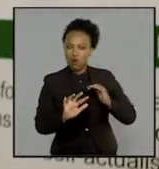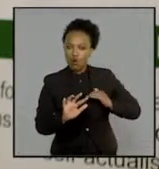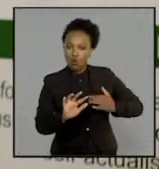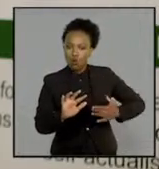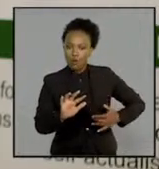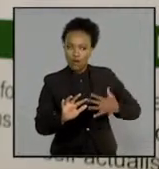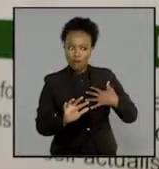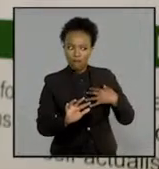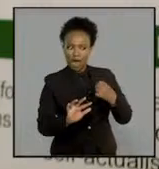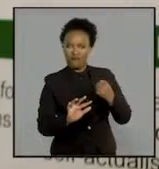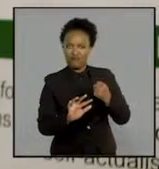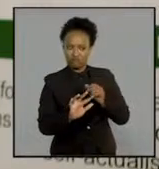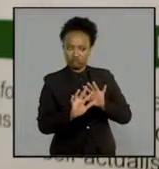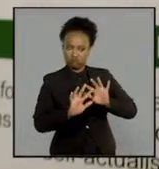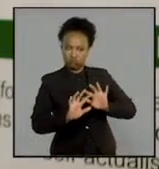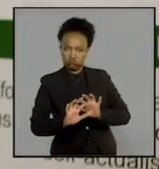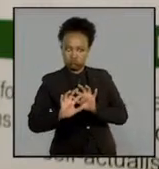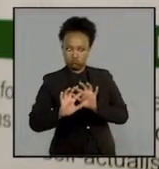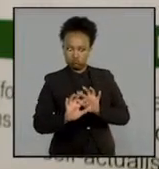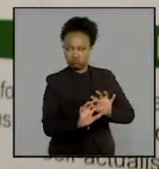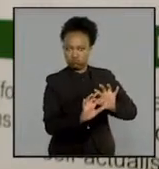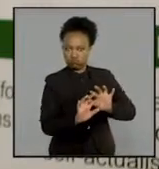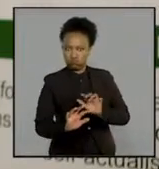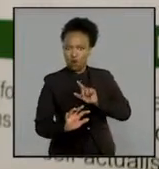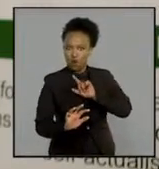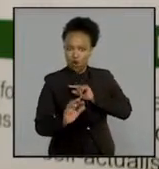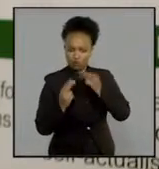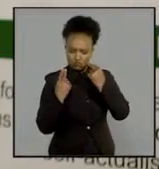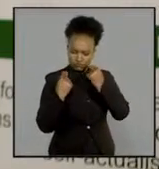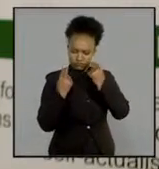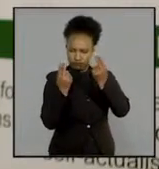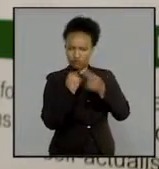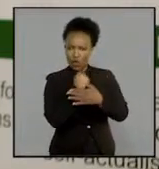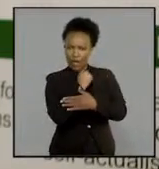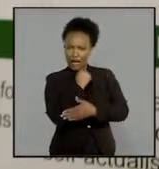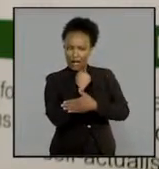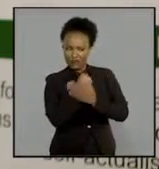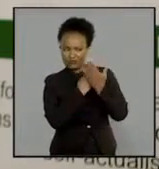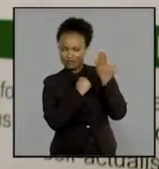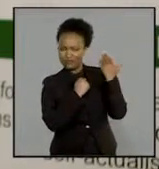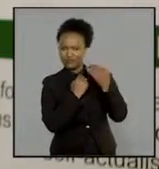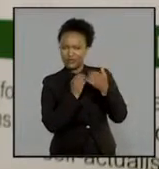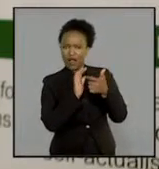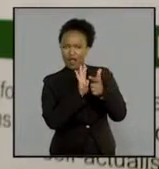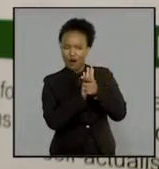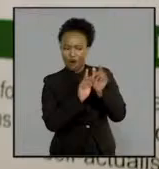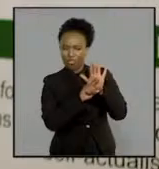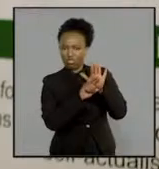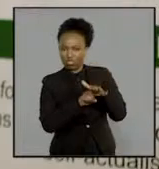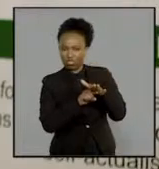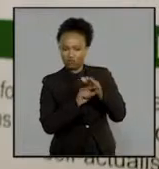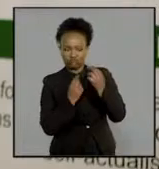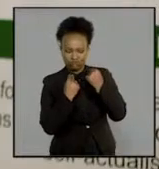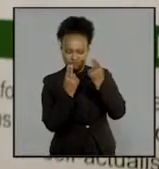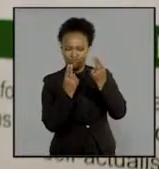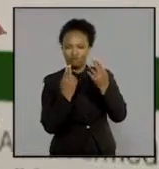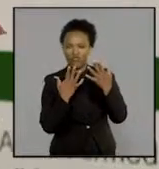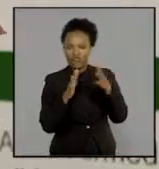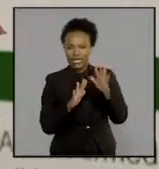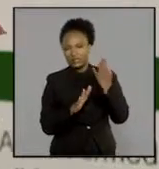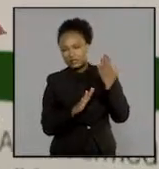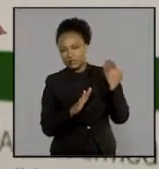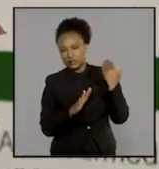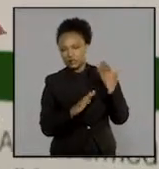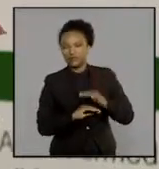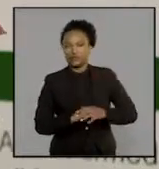which saw the brave women of our country take a stand against the country's past laws.